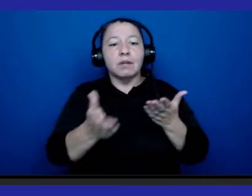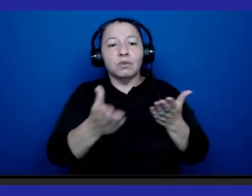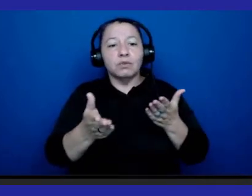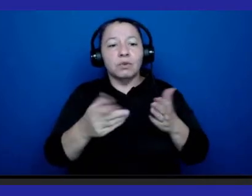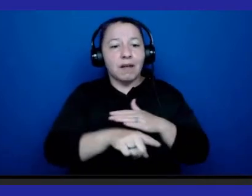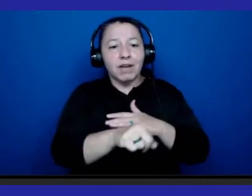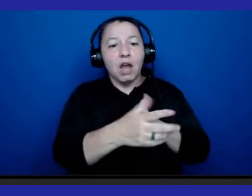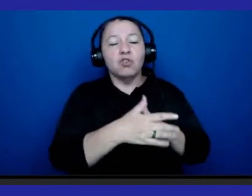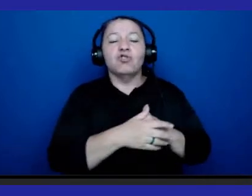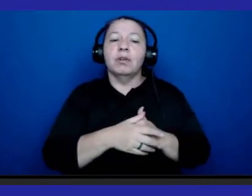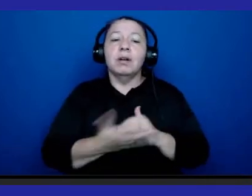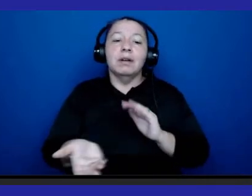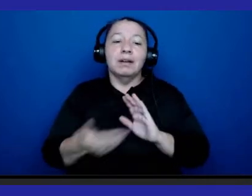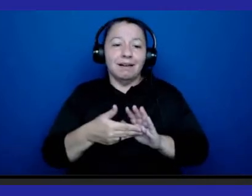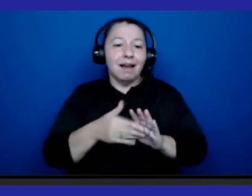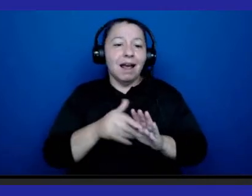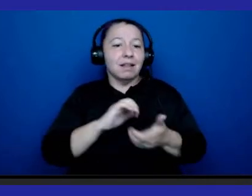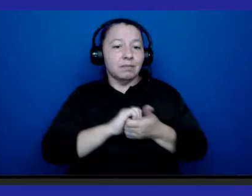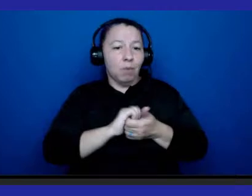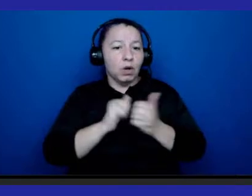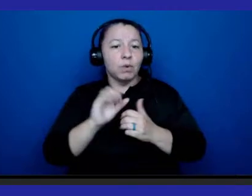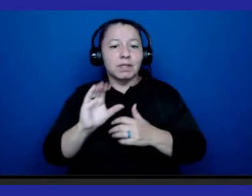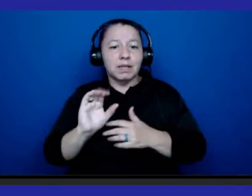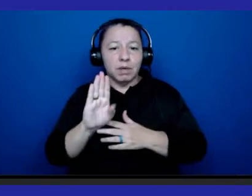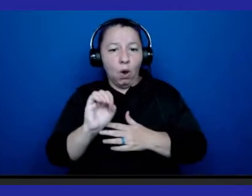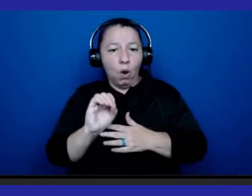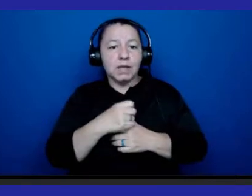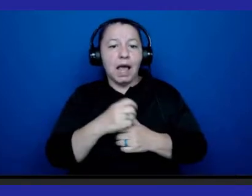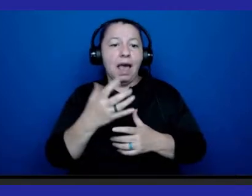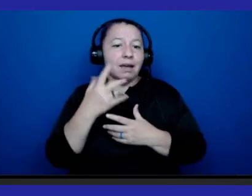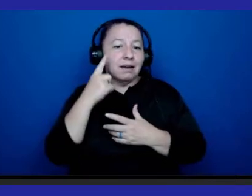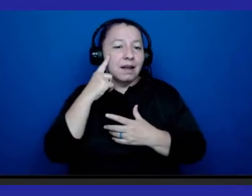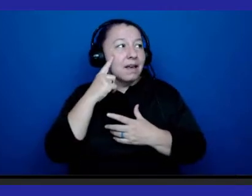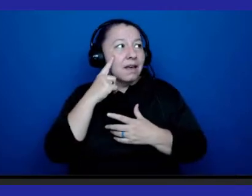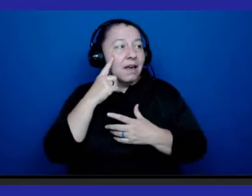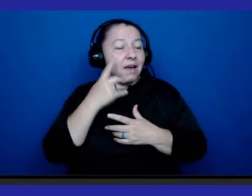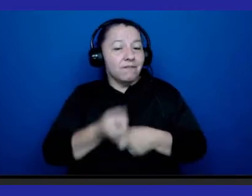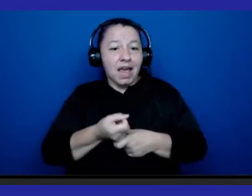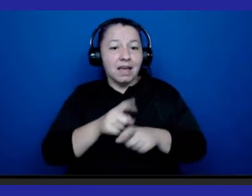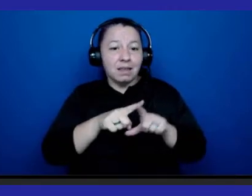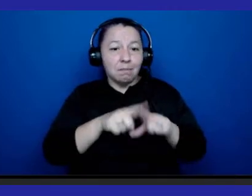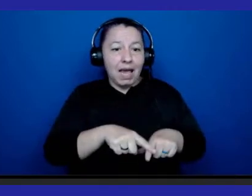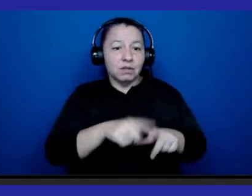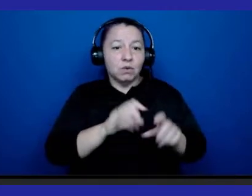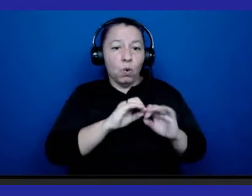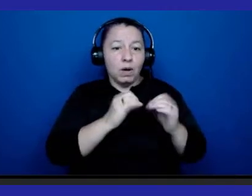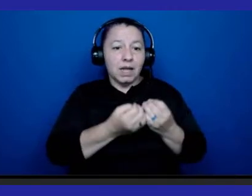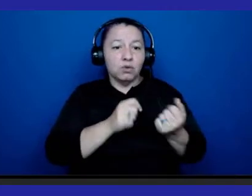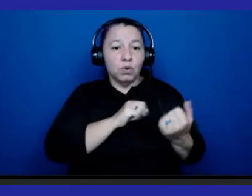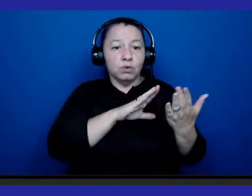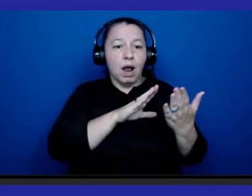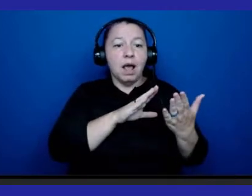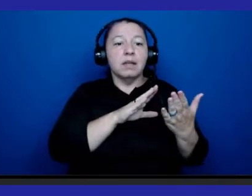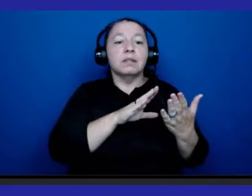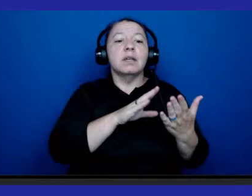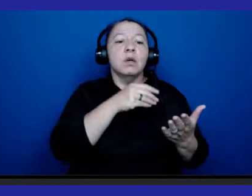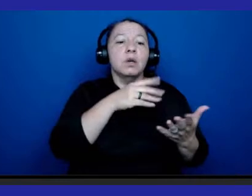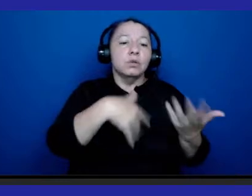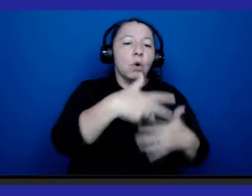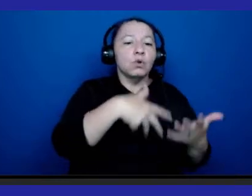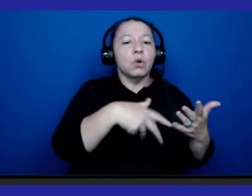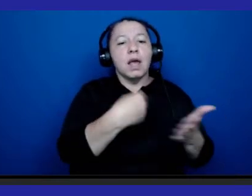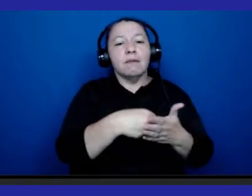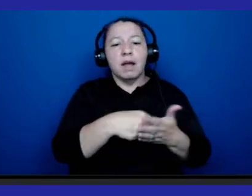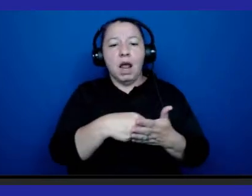again partnering with CBOs and faith-based organizations to address a lot of the social and financial barriers to